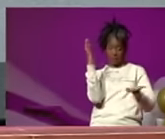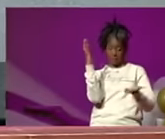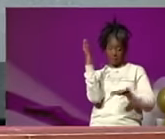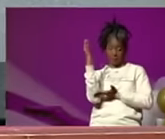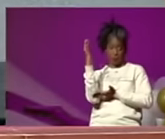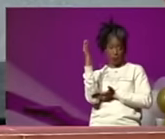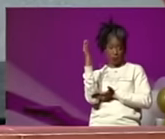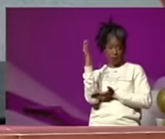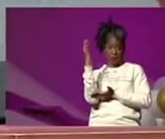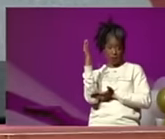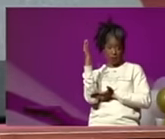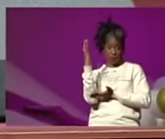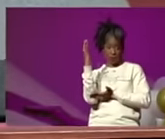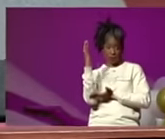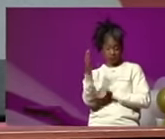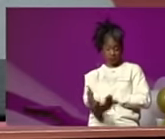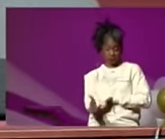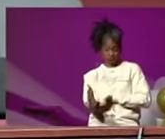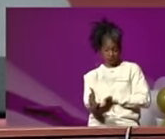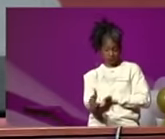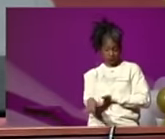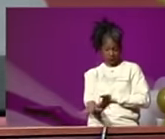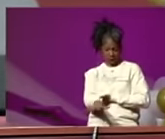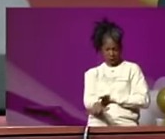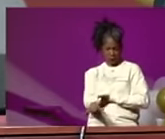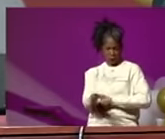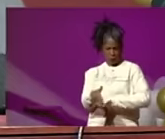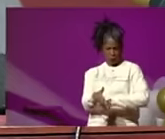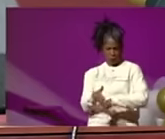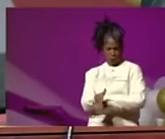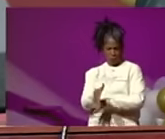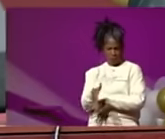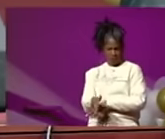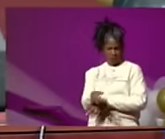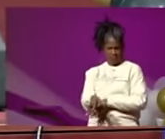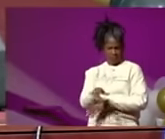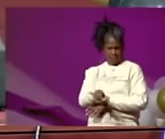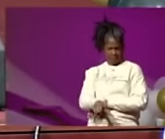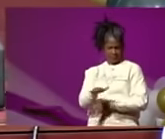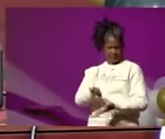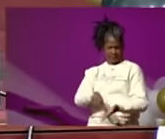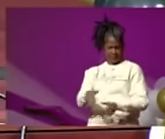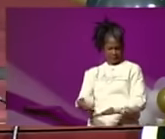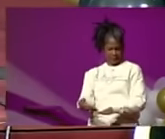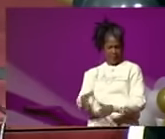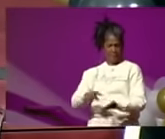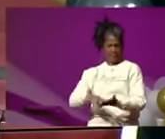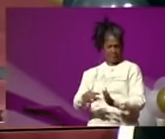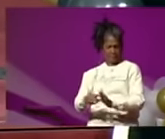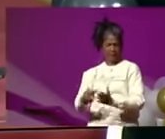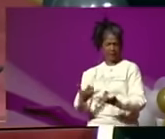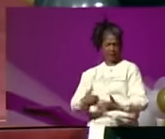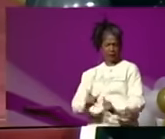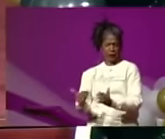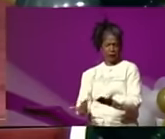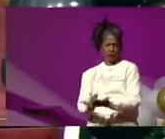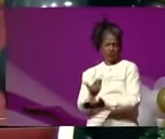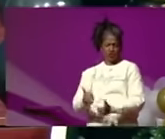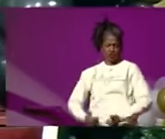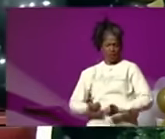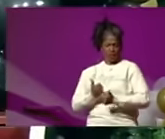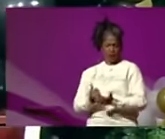would come out of what was dead. New life would come out of what was dead. When you think it's